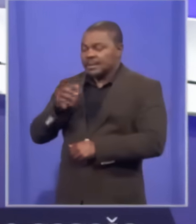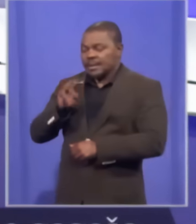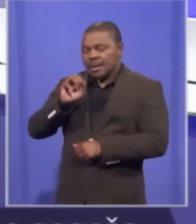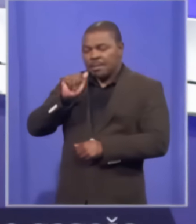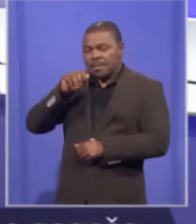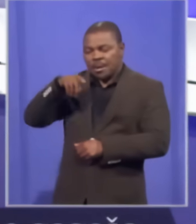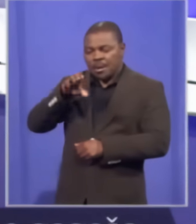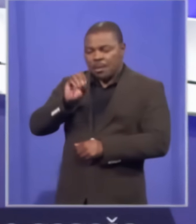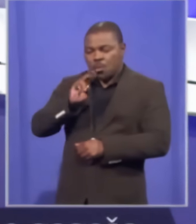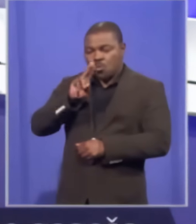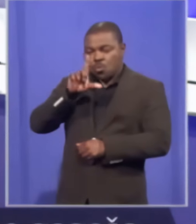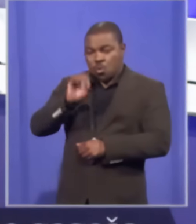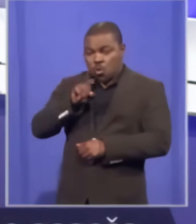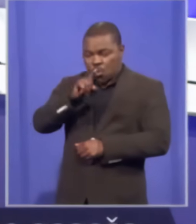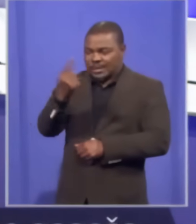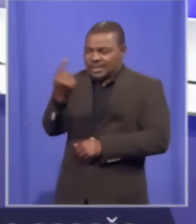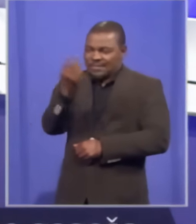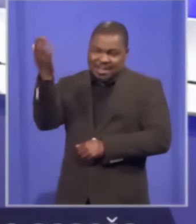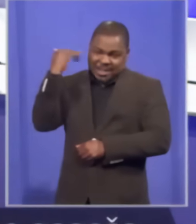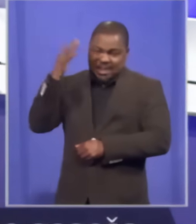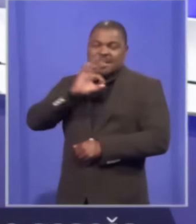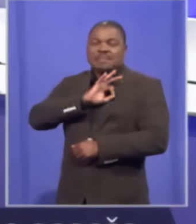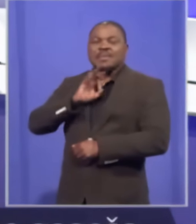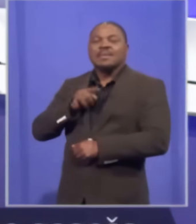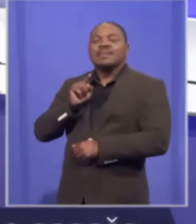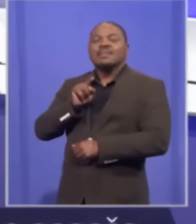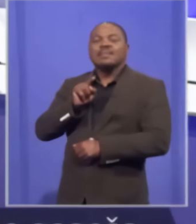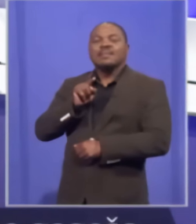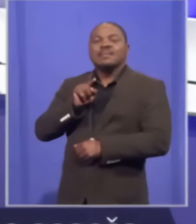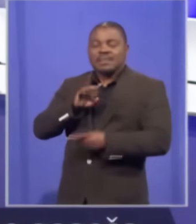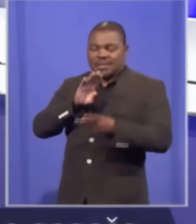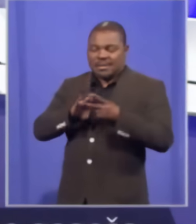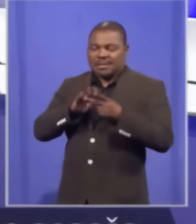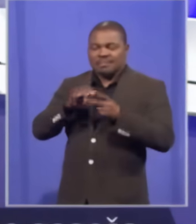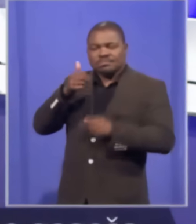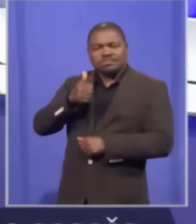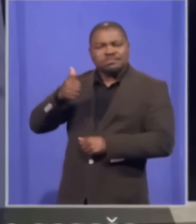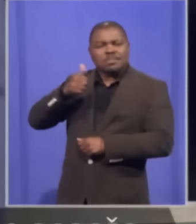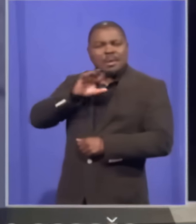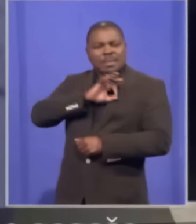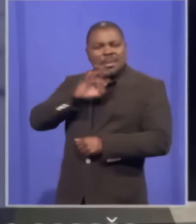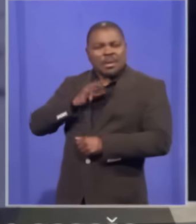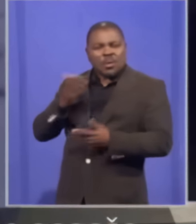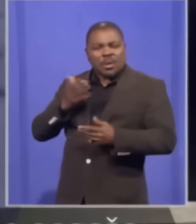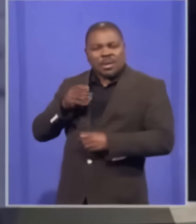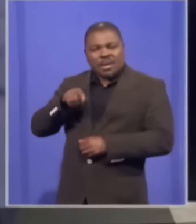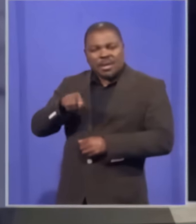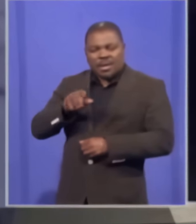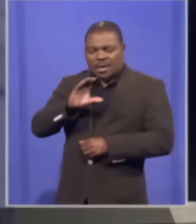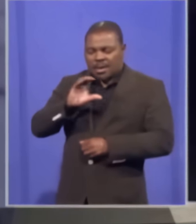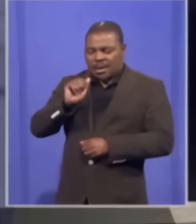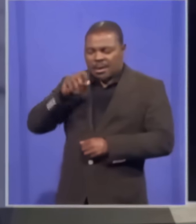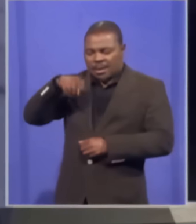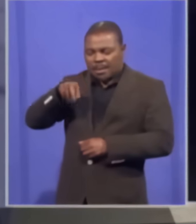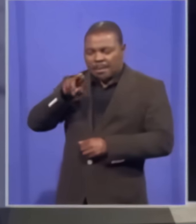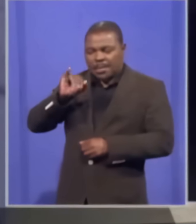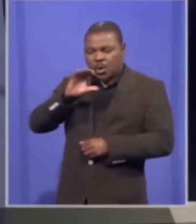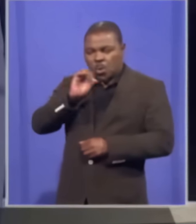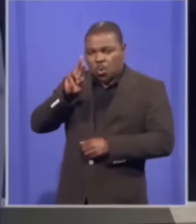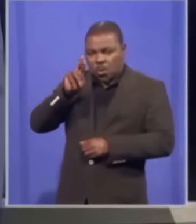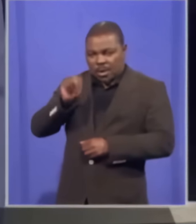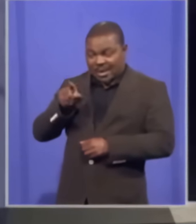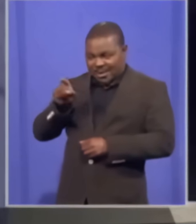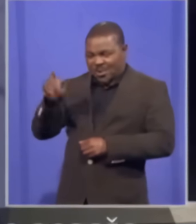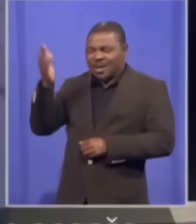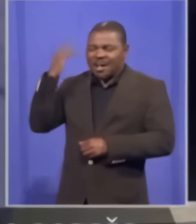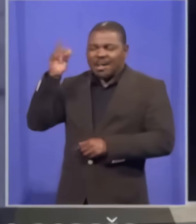Mapule ile a ba meara ile a ba meara Phetiši wa selete sa borena sa Capricorn mo ile gore